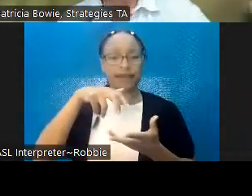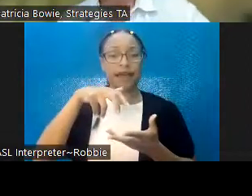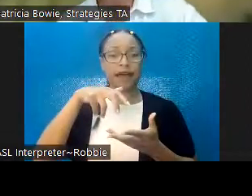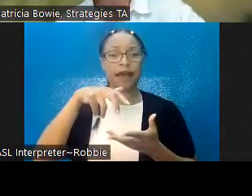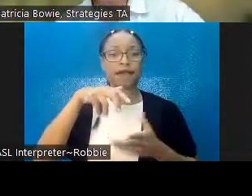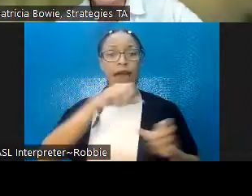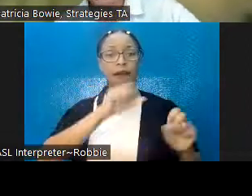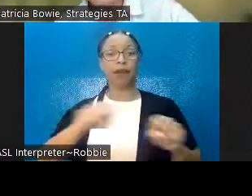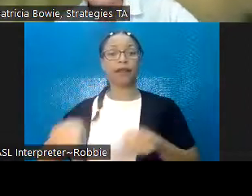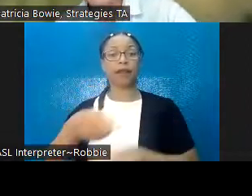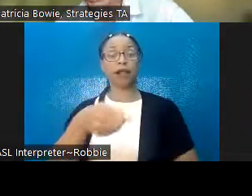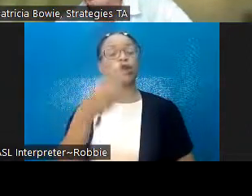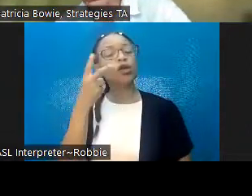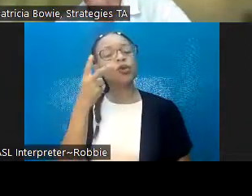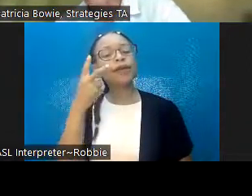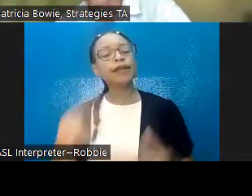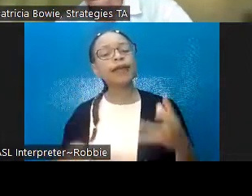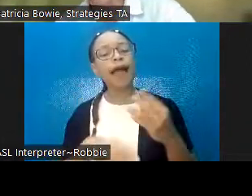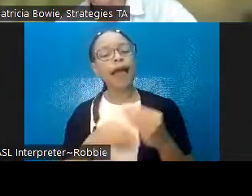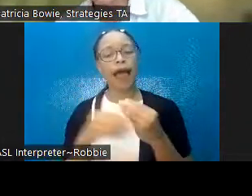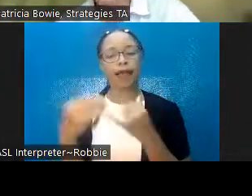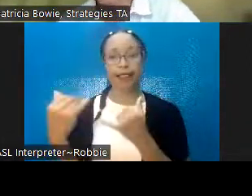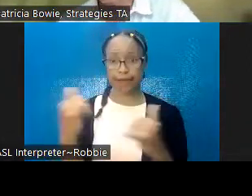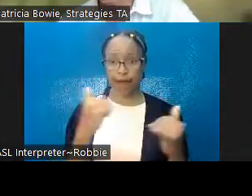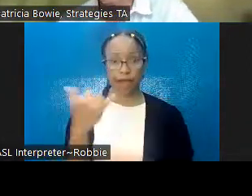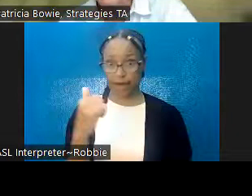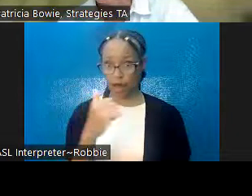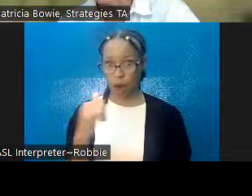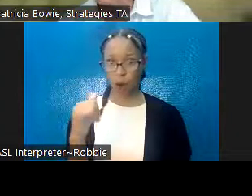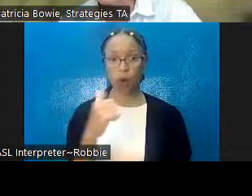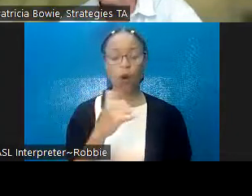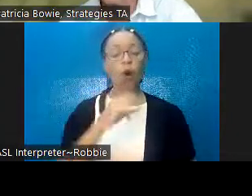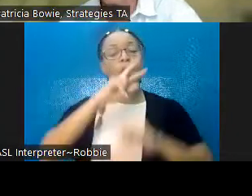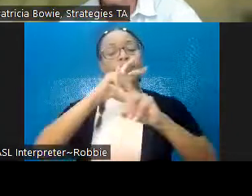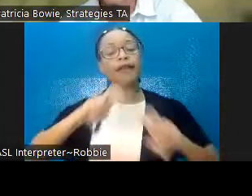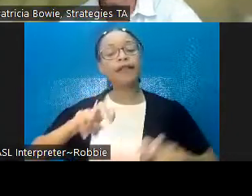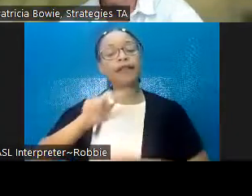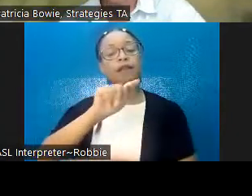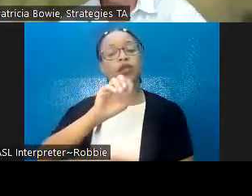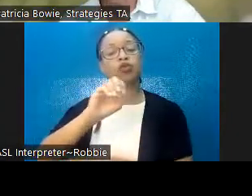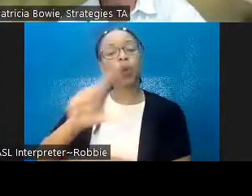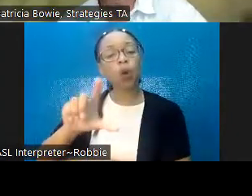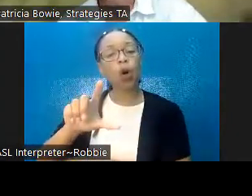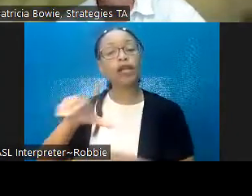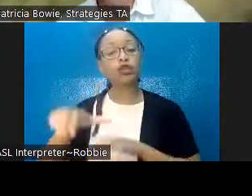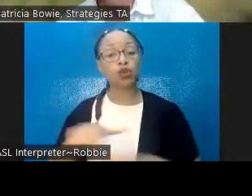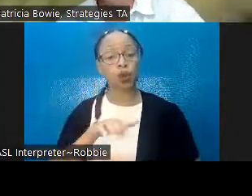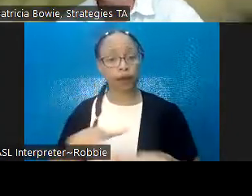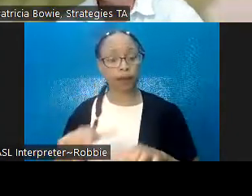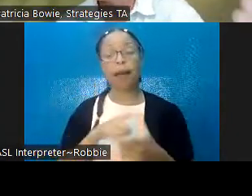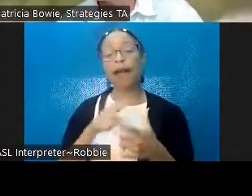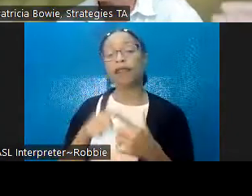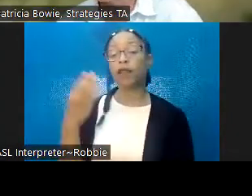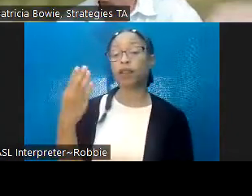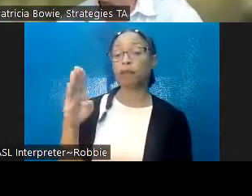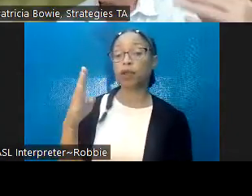you can see I put in the yellow, right, what the assessment tool is assessing. And then the blue is a different